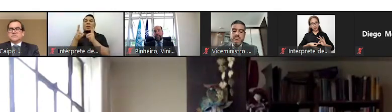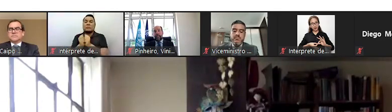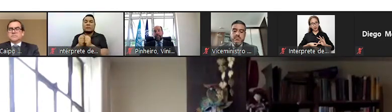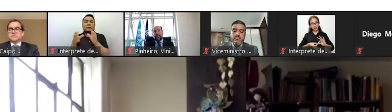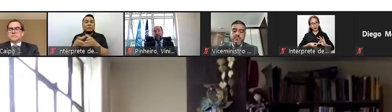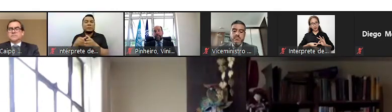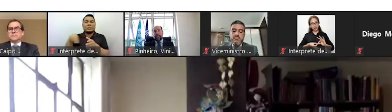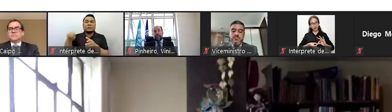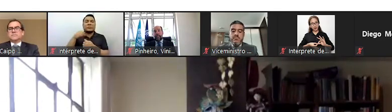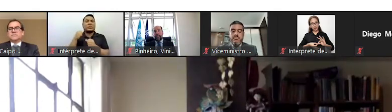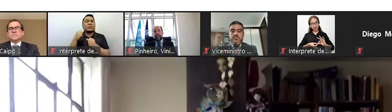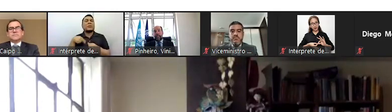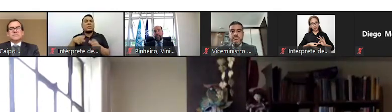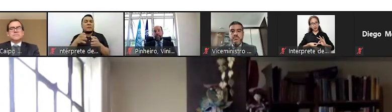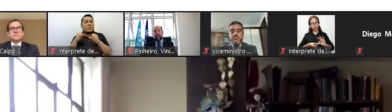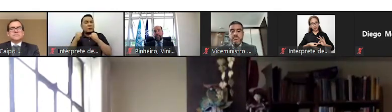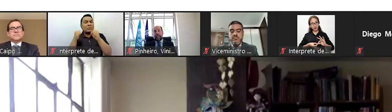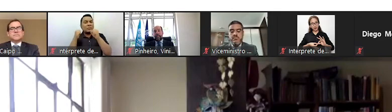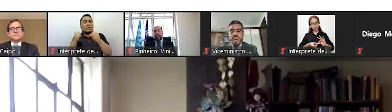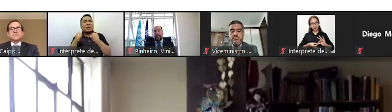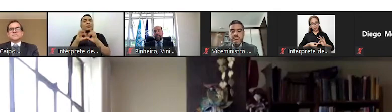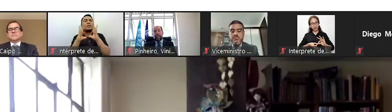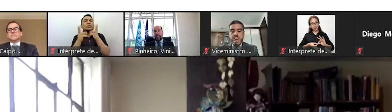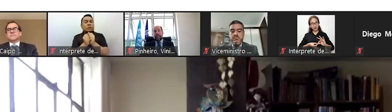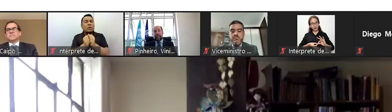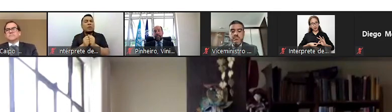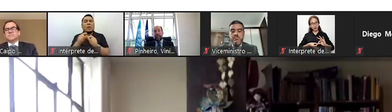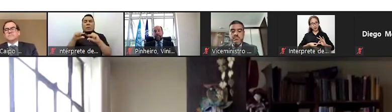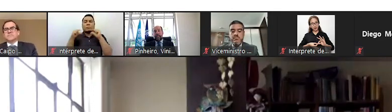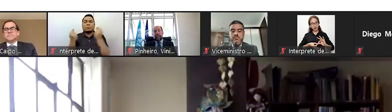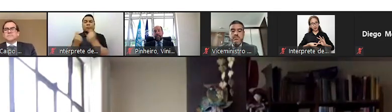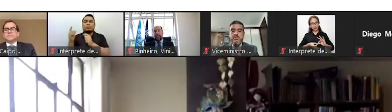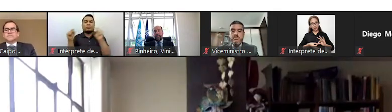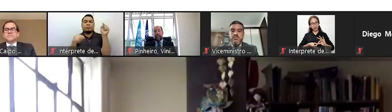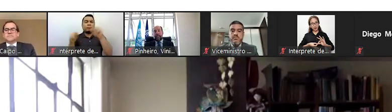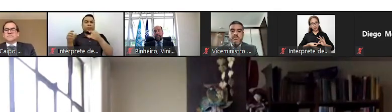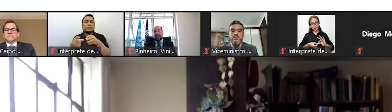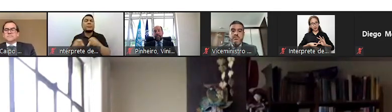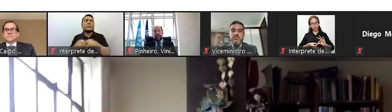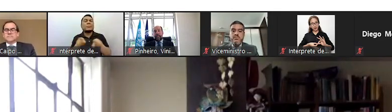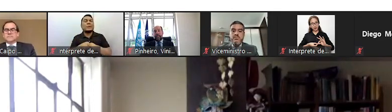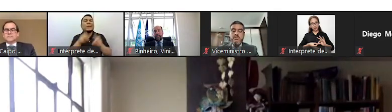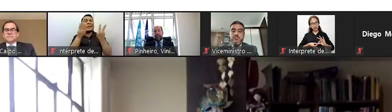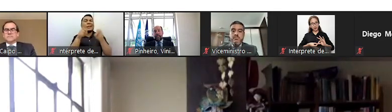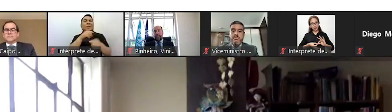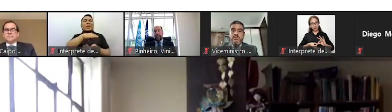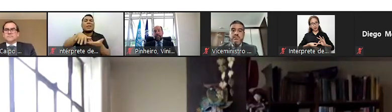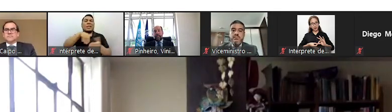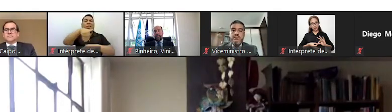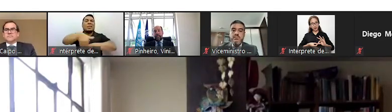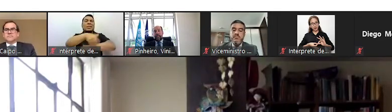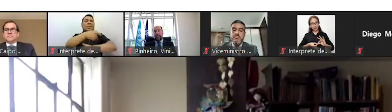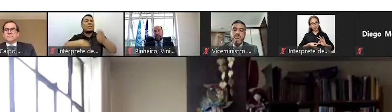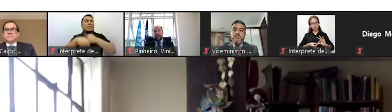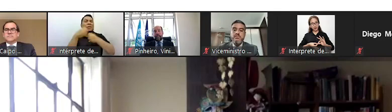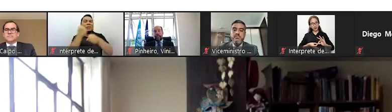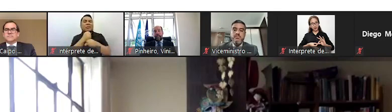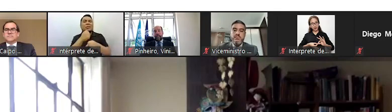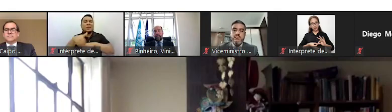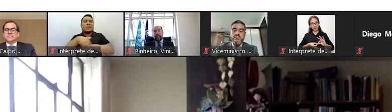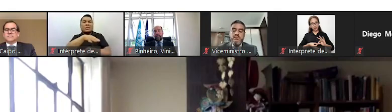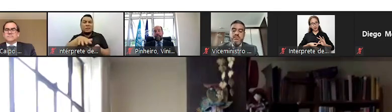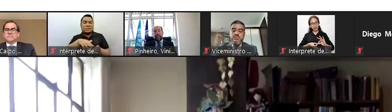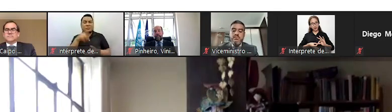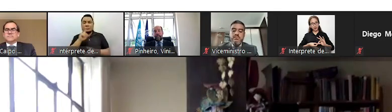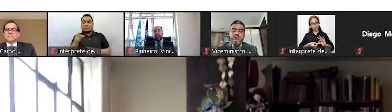rights including strikes and collective negotiations the informality topic not